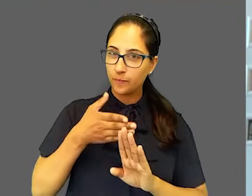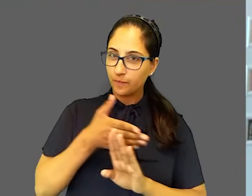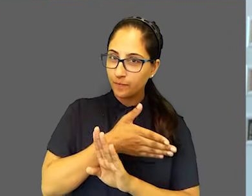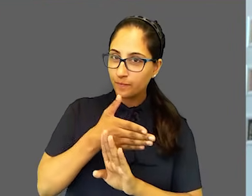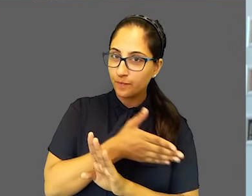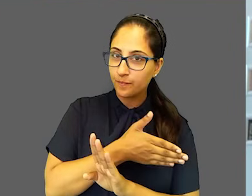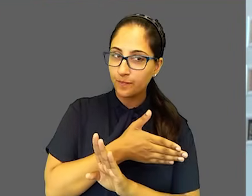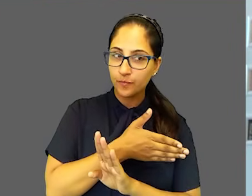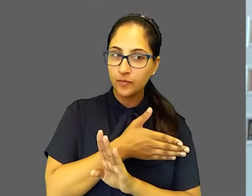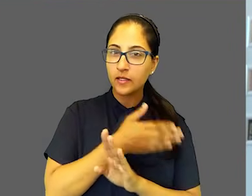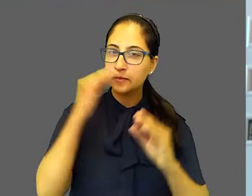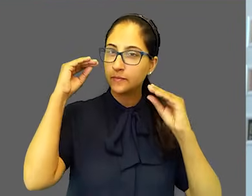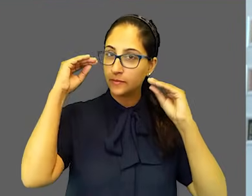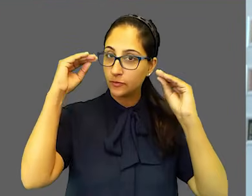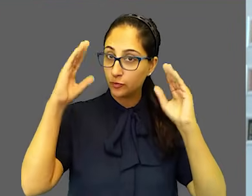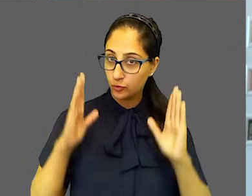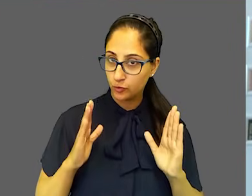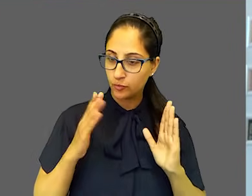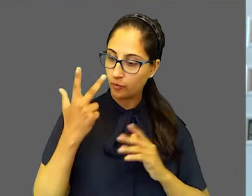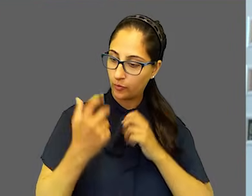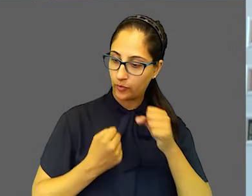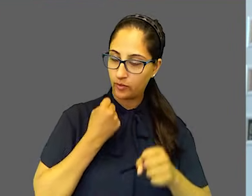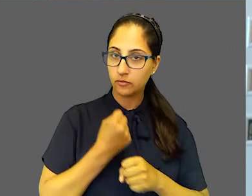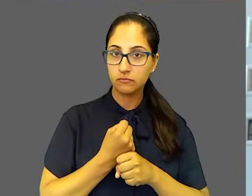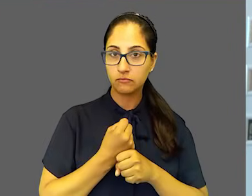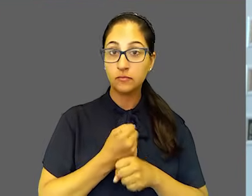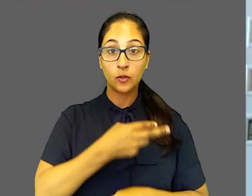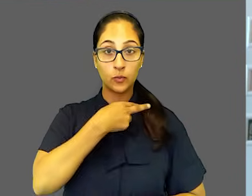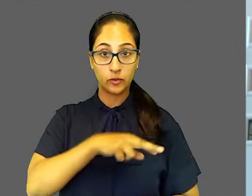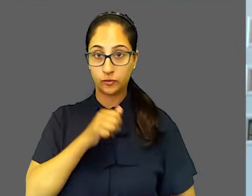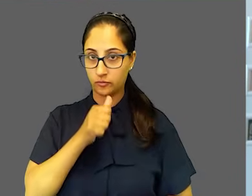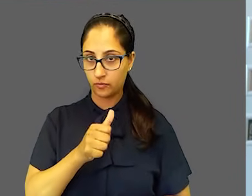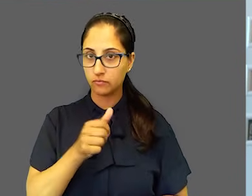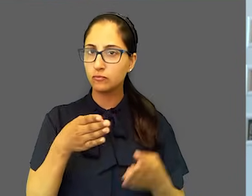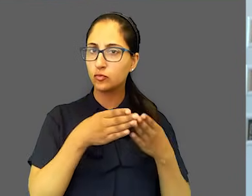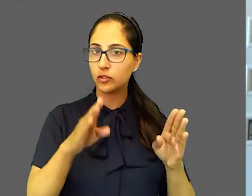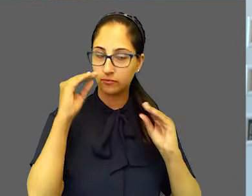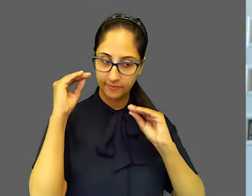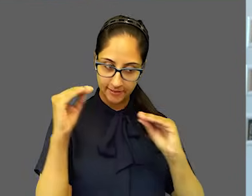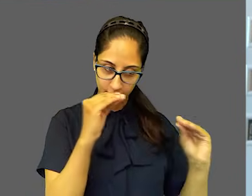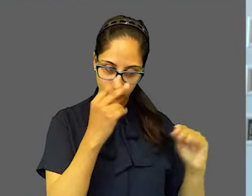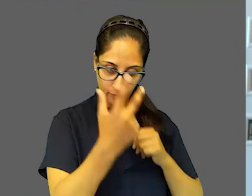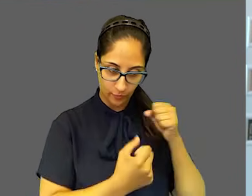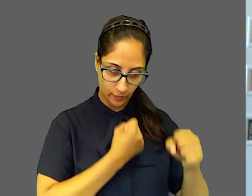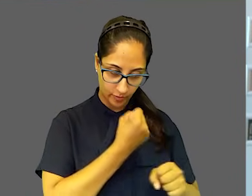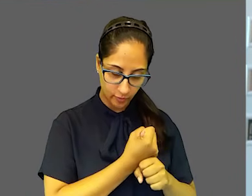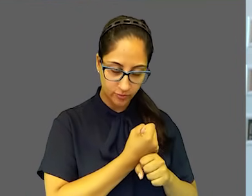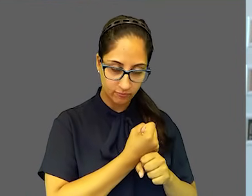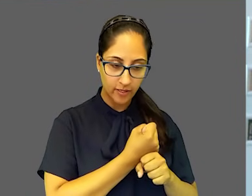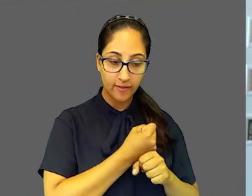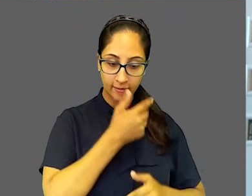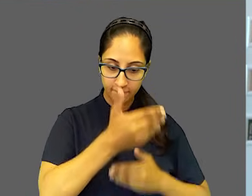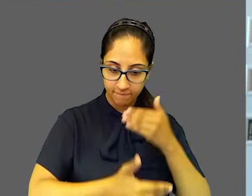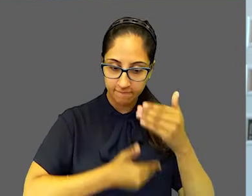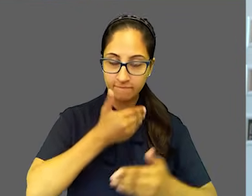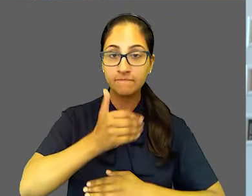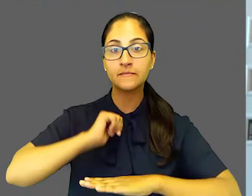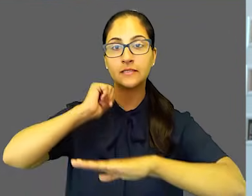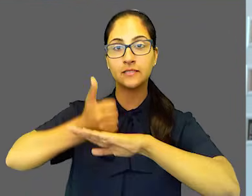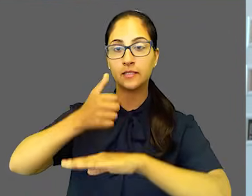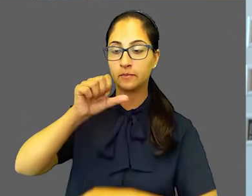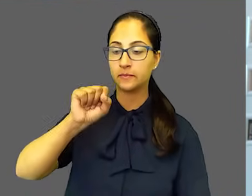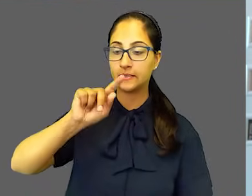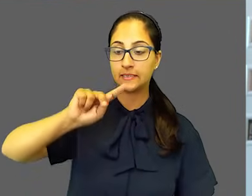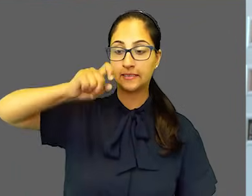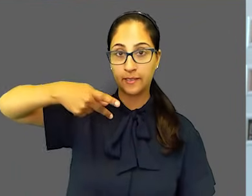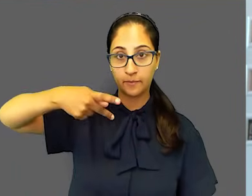in the secular system for 3 years. And education to me has always been something that's been important